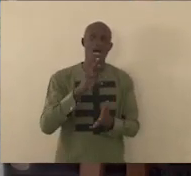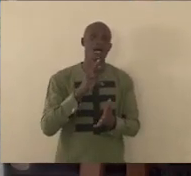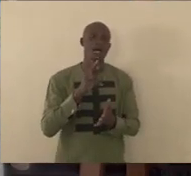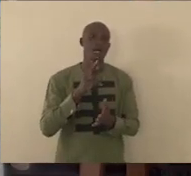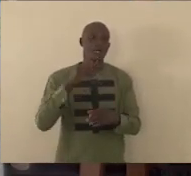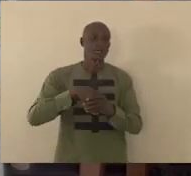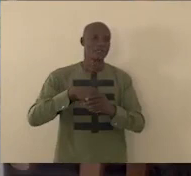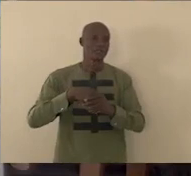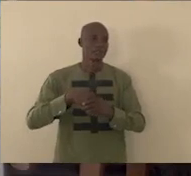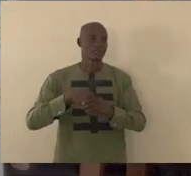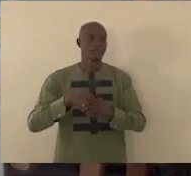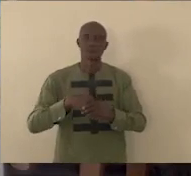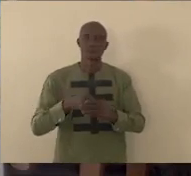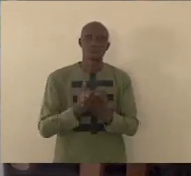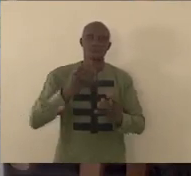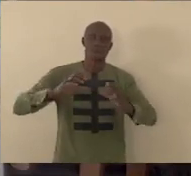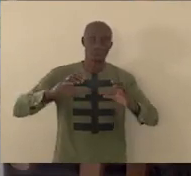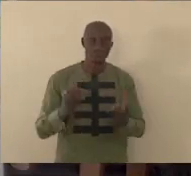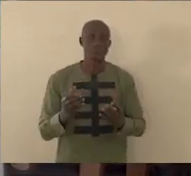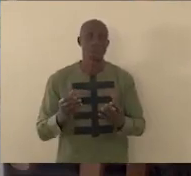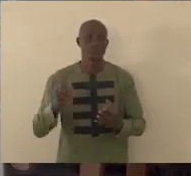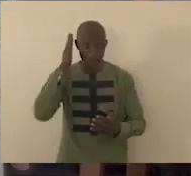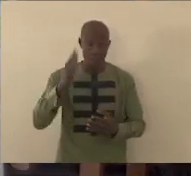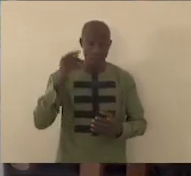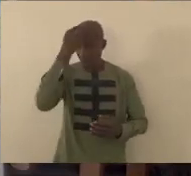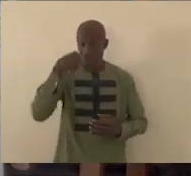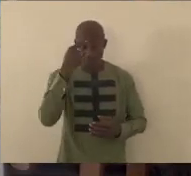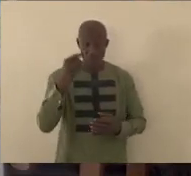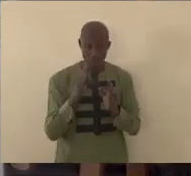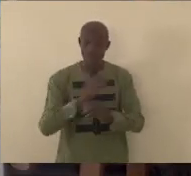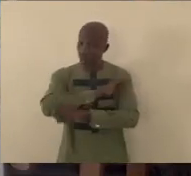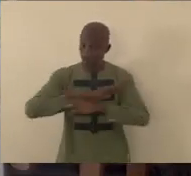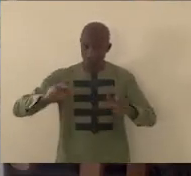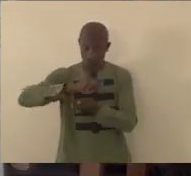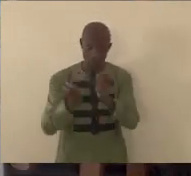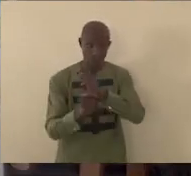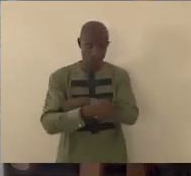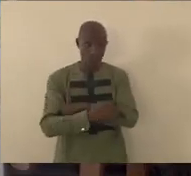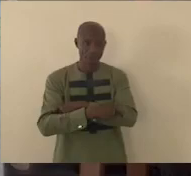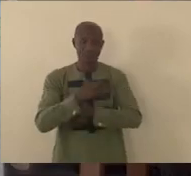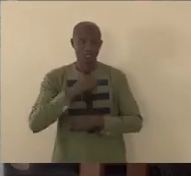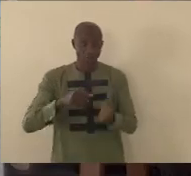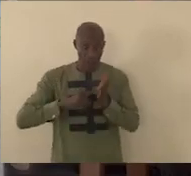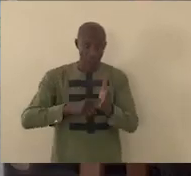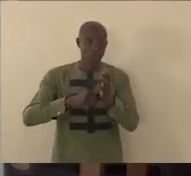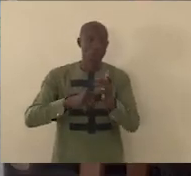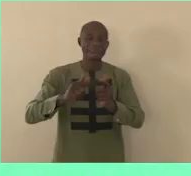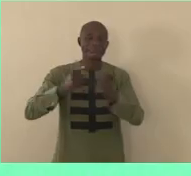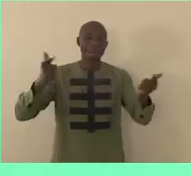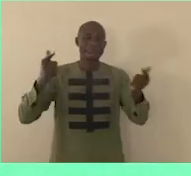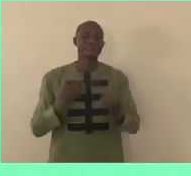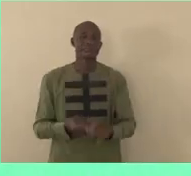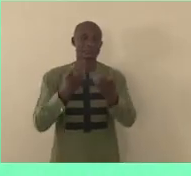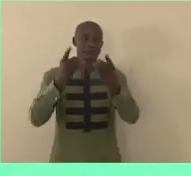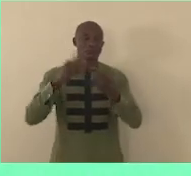will face if we do not change our course today and show greater commitment to upholding